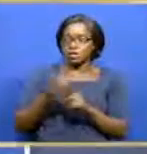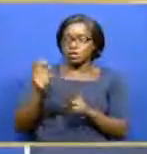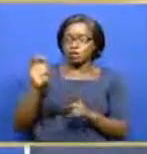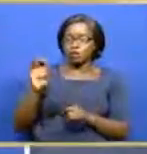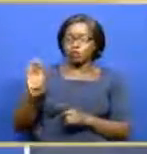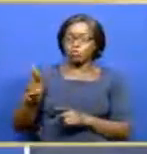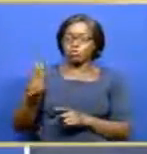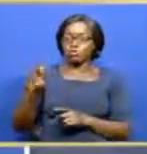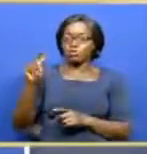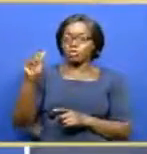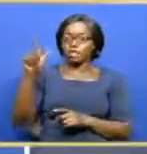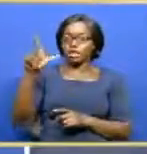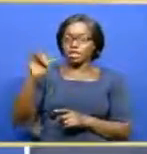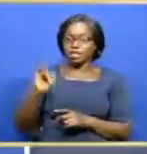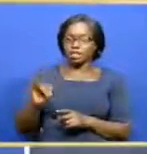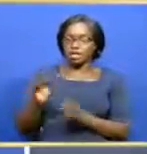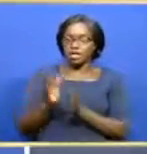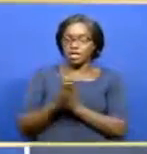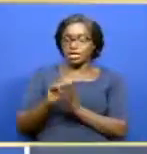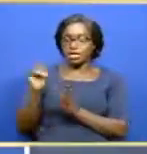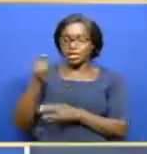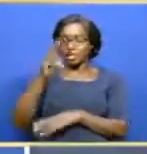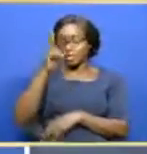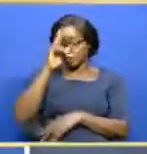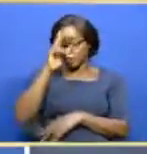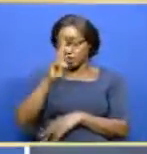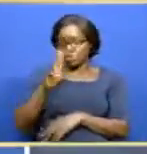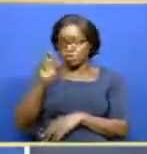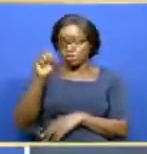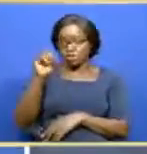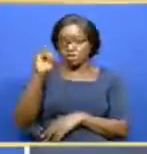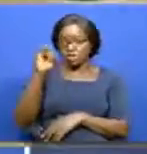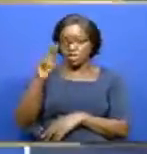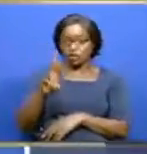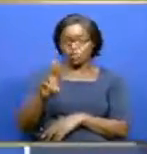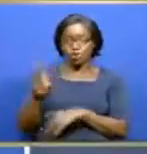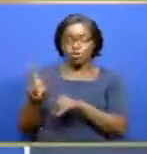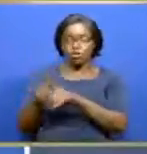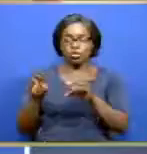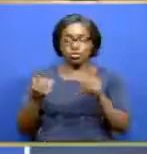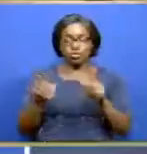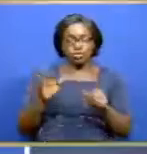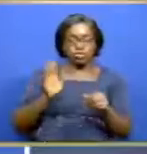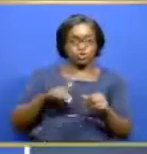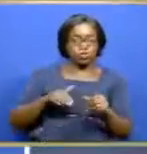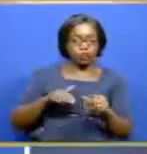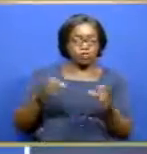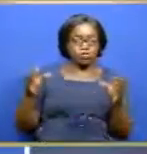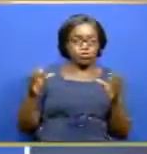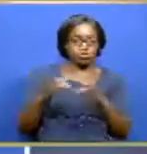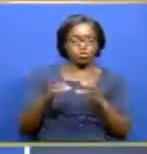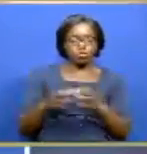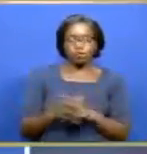and Kenya Police, while Blazers and USIU Spartans qualified in the women's category.